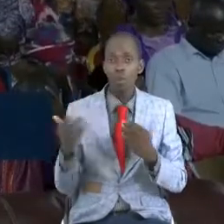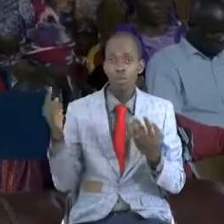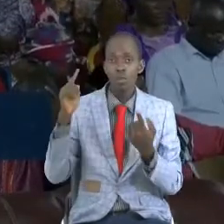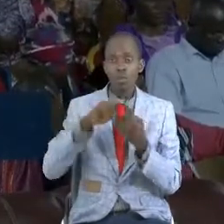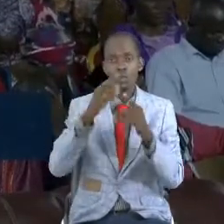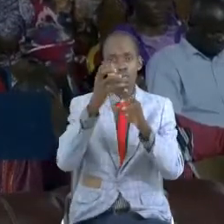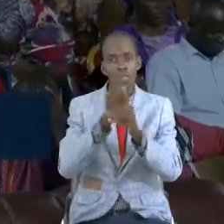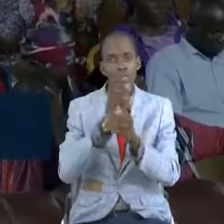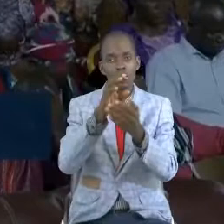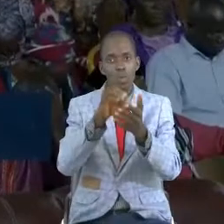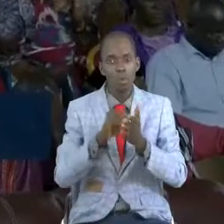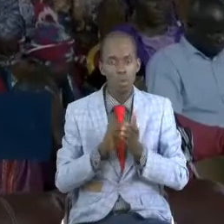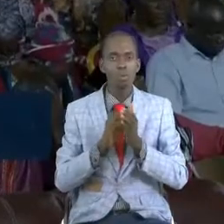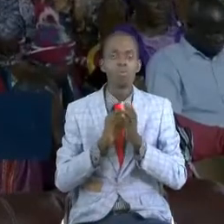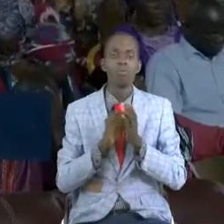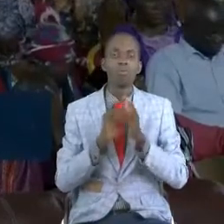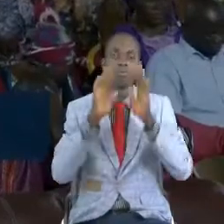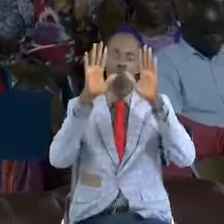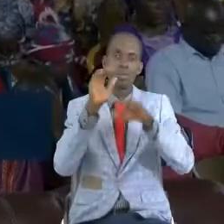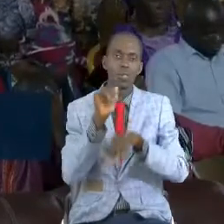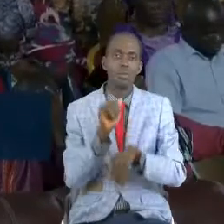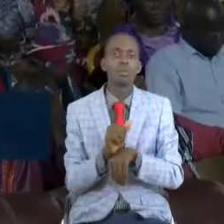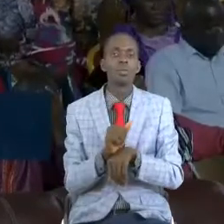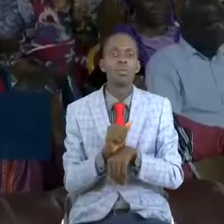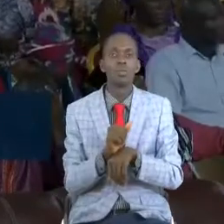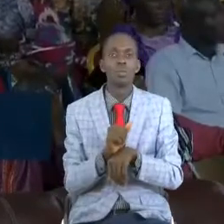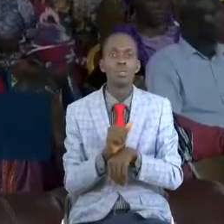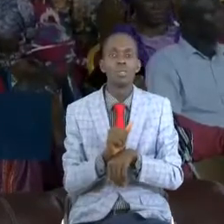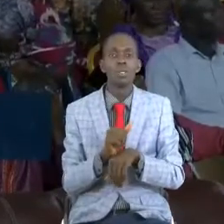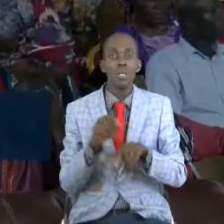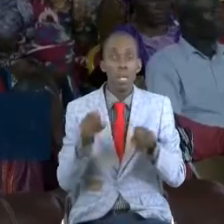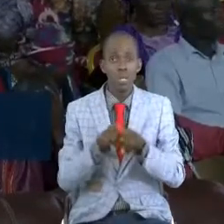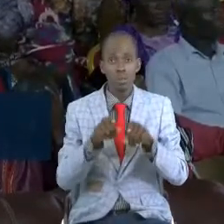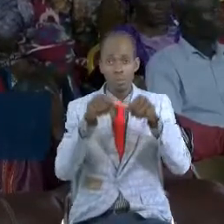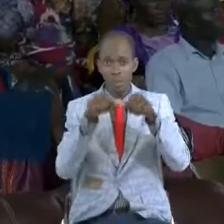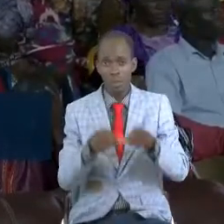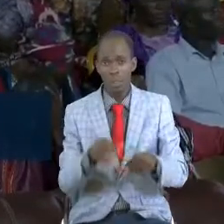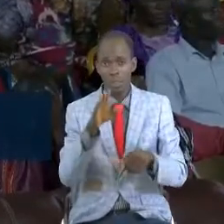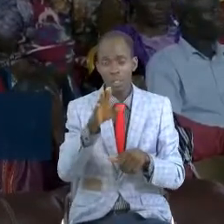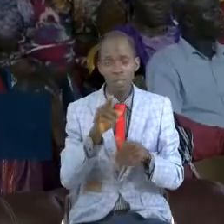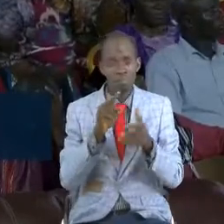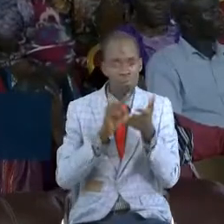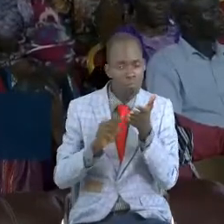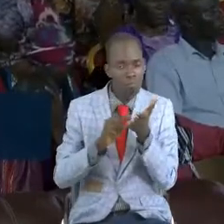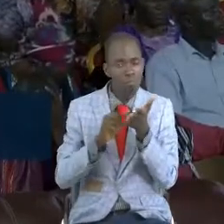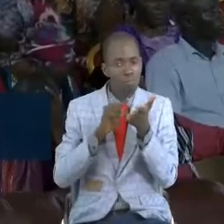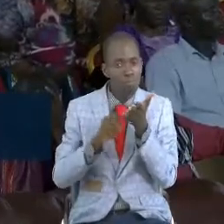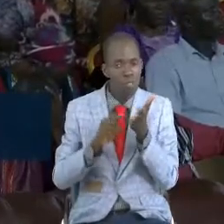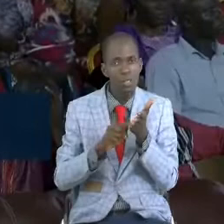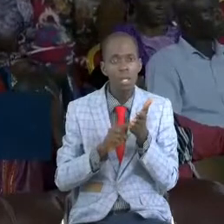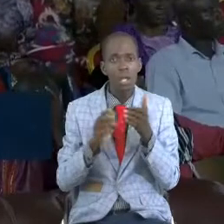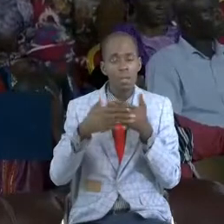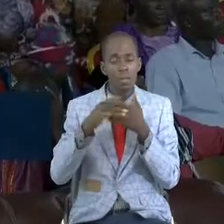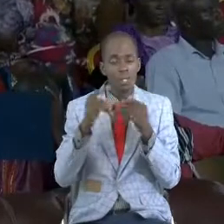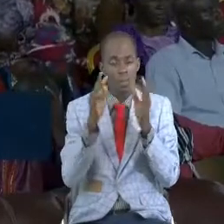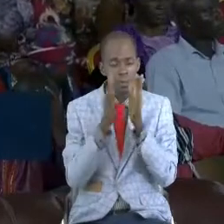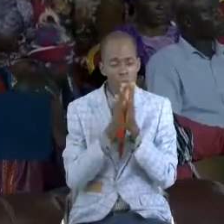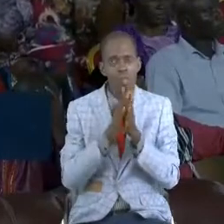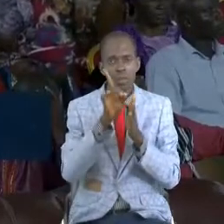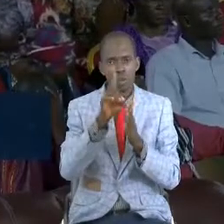anywhere just stay while we are saying check our chair come you are already shaking up yourself because